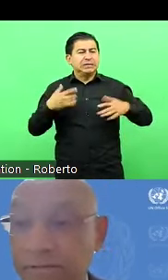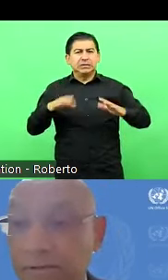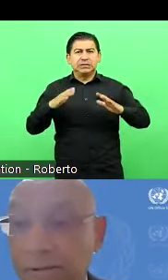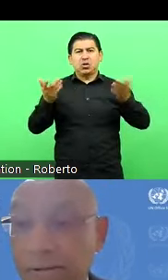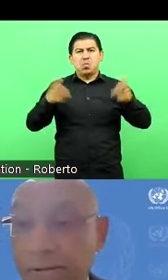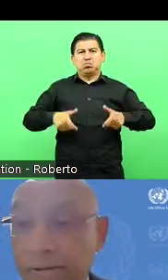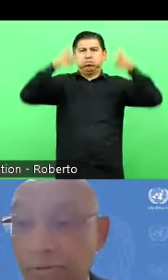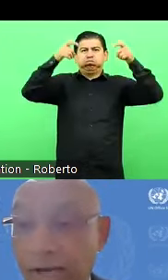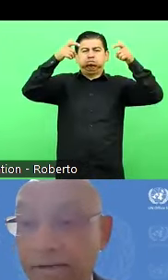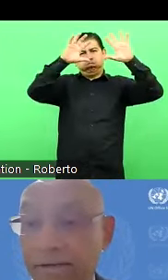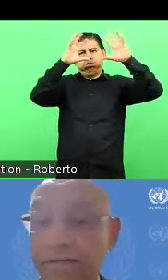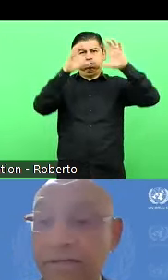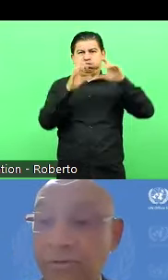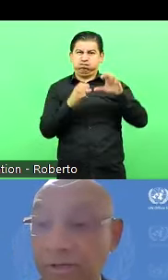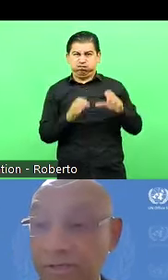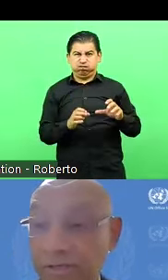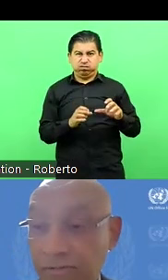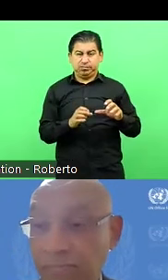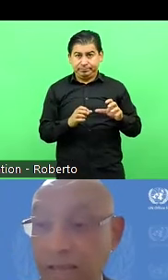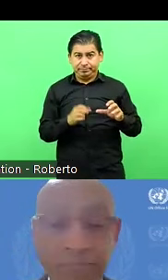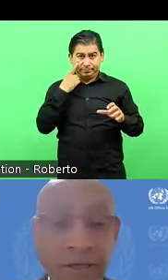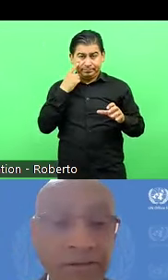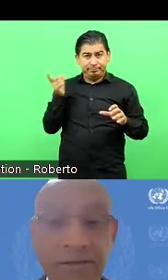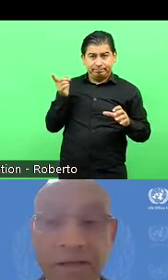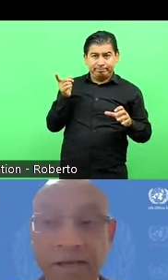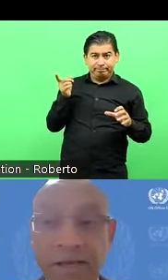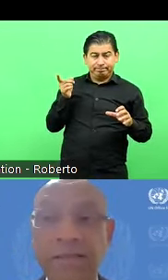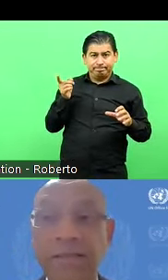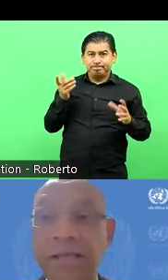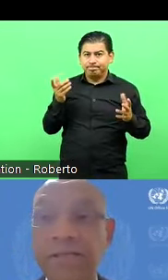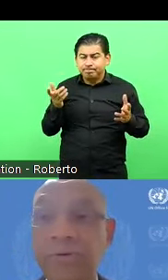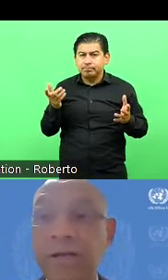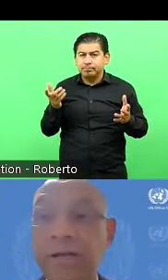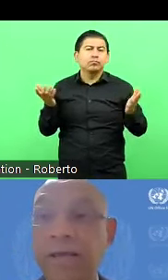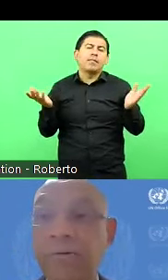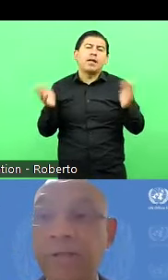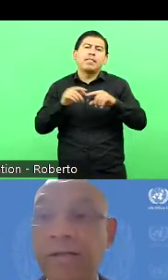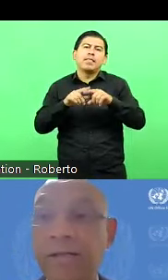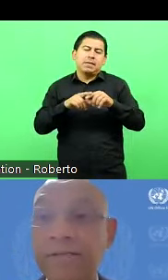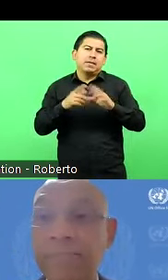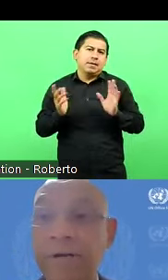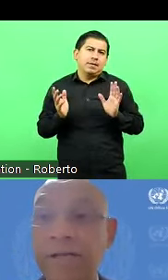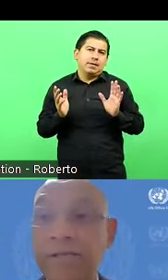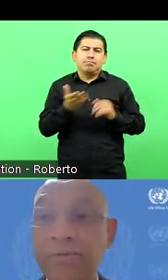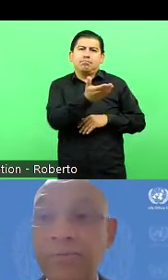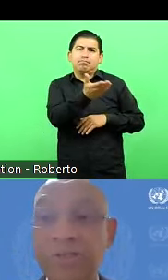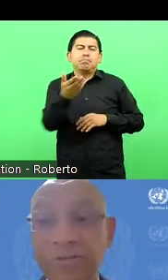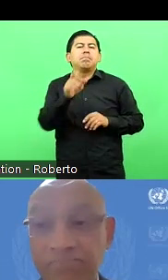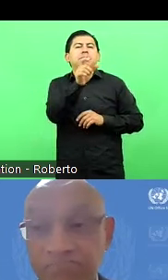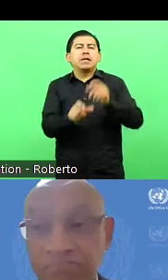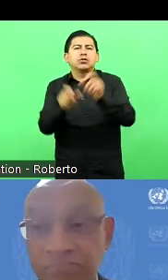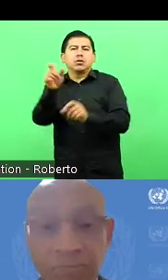undamaged. So again, it's the choices we make, because in this case, you can make out that there are some buildings